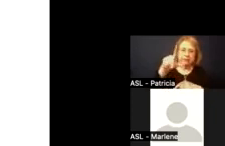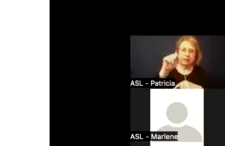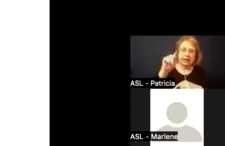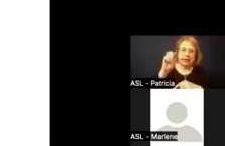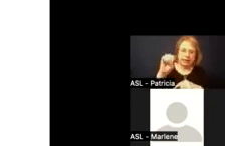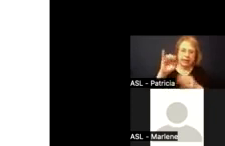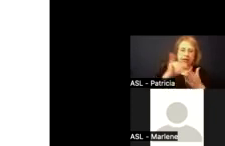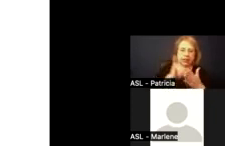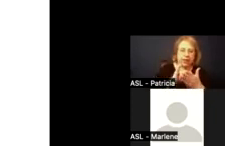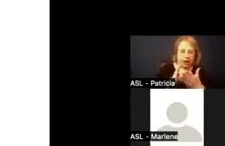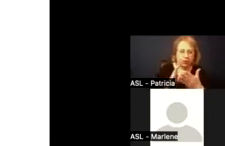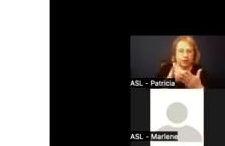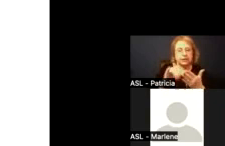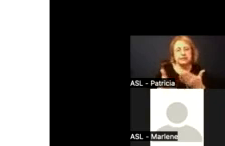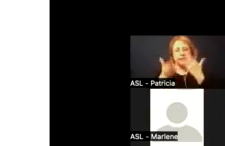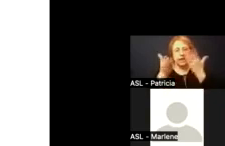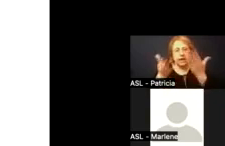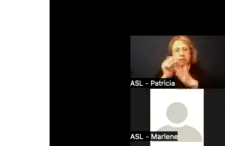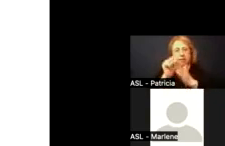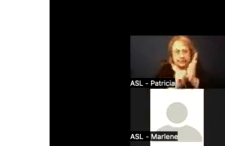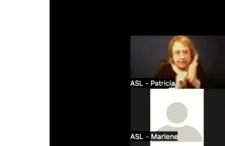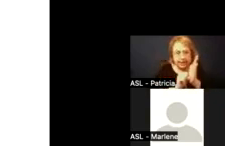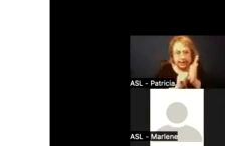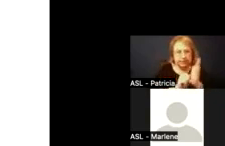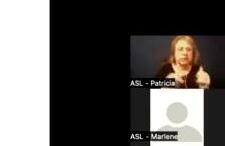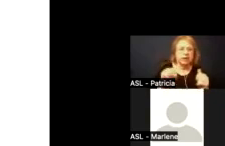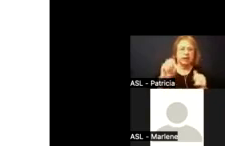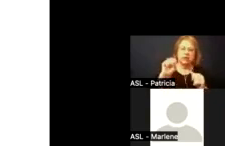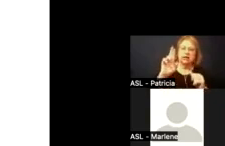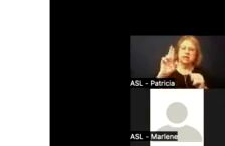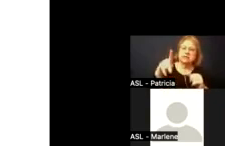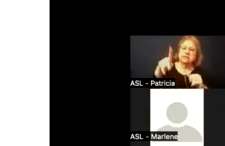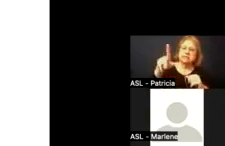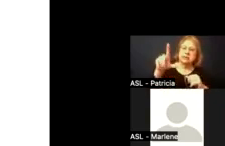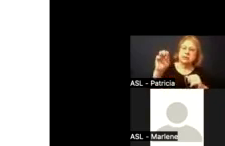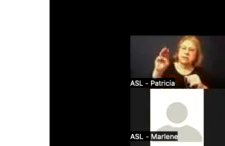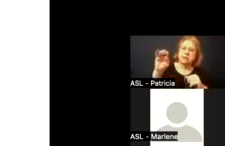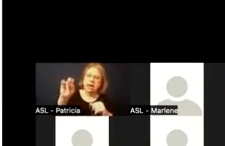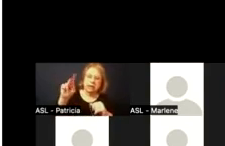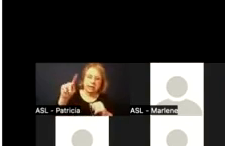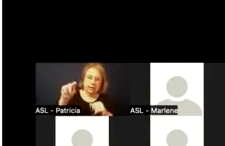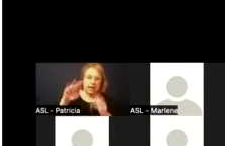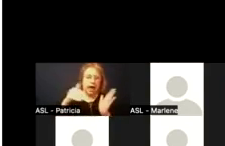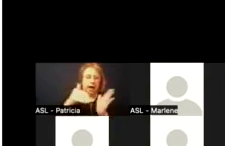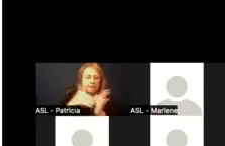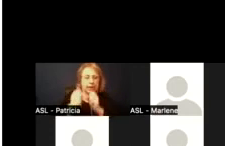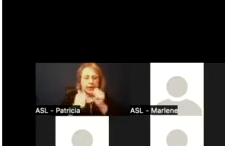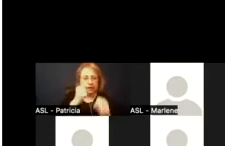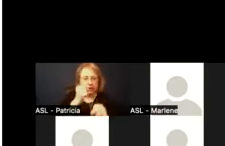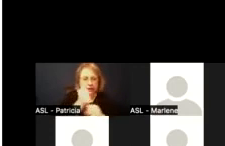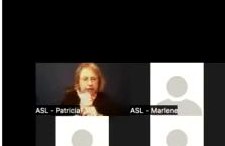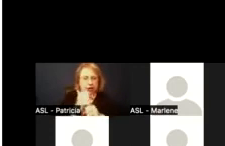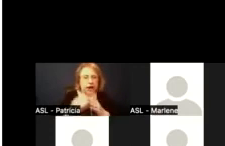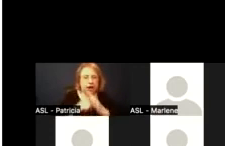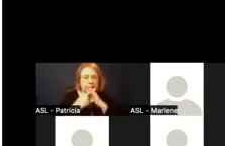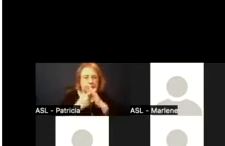-called supplement for the annual update uh then also a mid-year update on the implementation of our